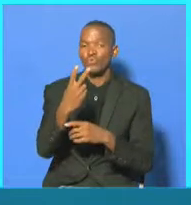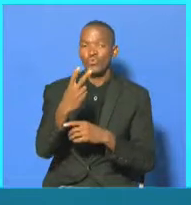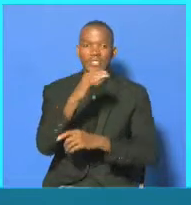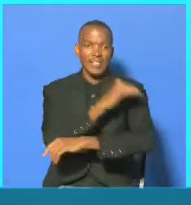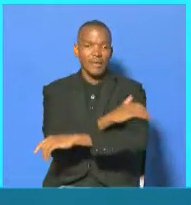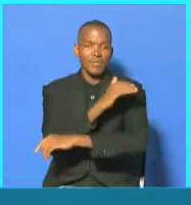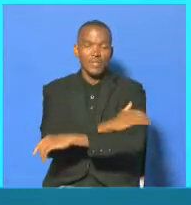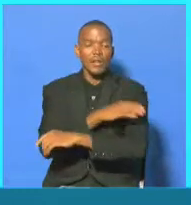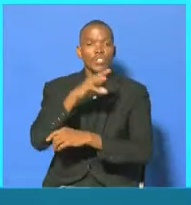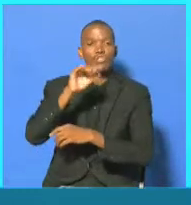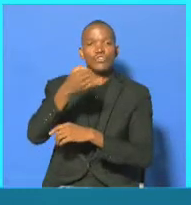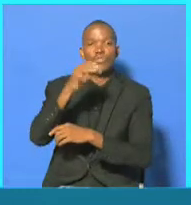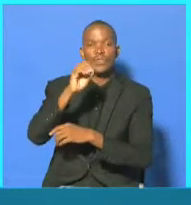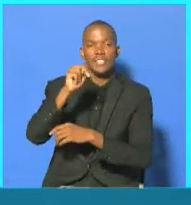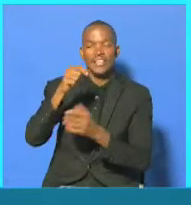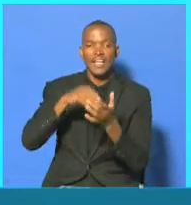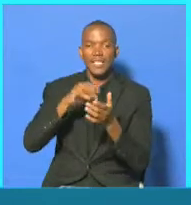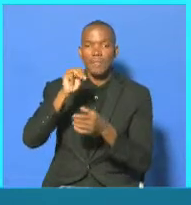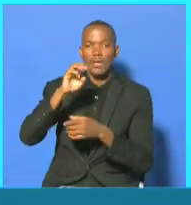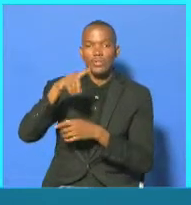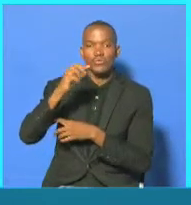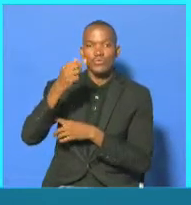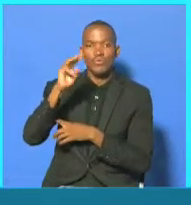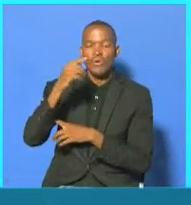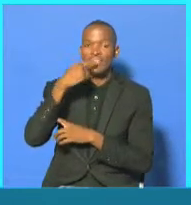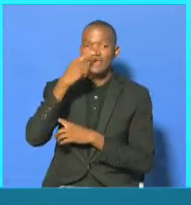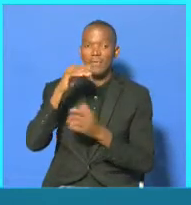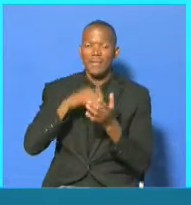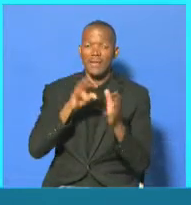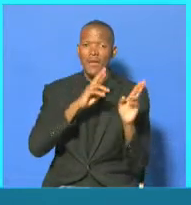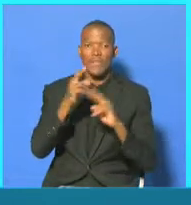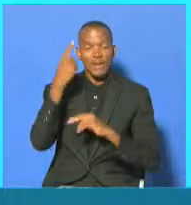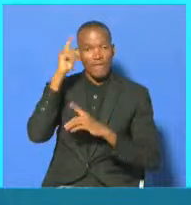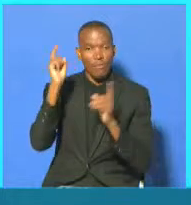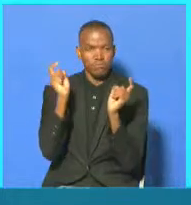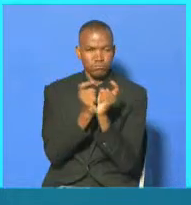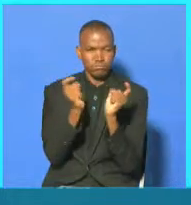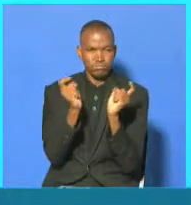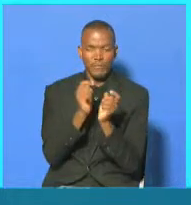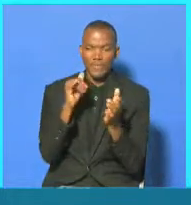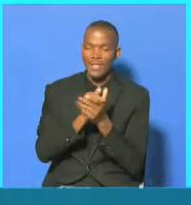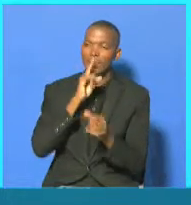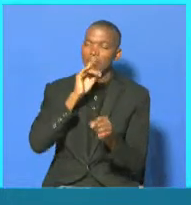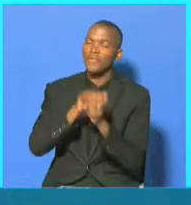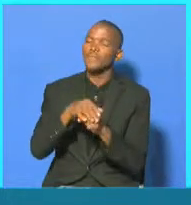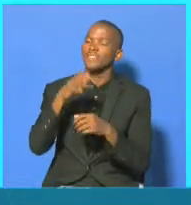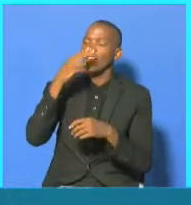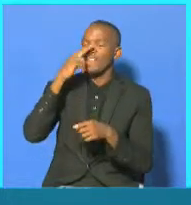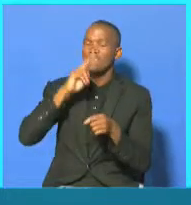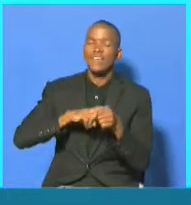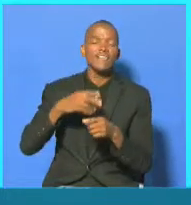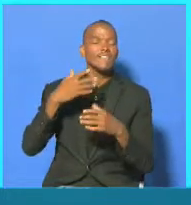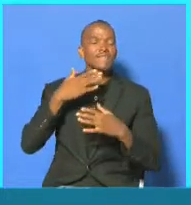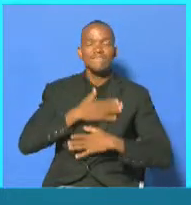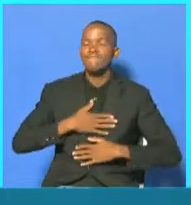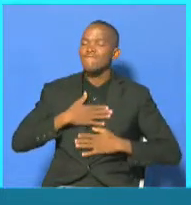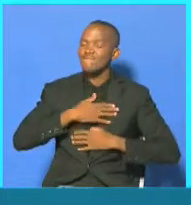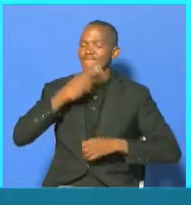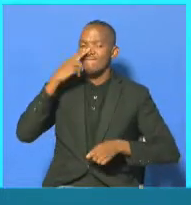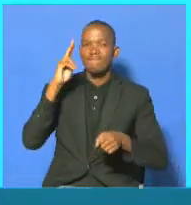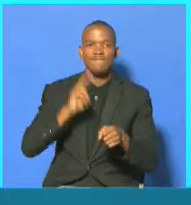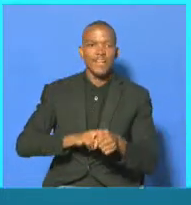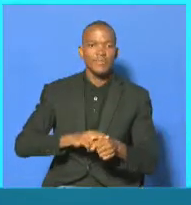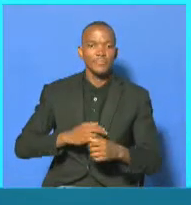teams, Muthusi Johnson and Simisane Matumo, say they are ready for the derby and have promised football fans an entertaining game.